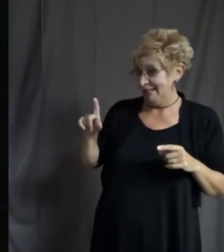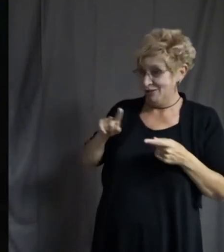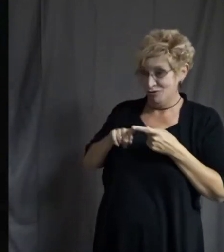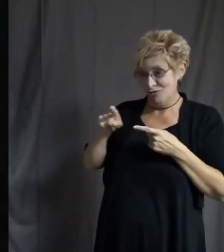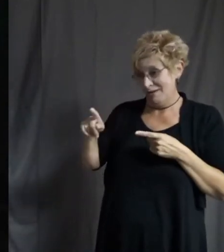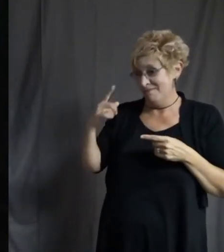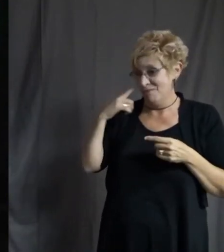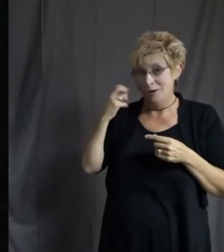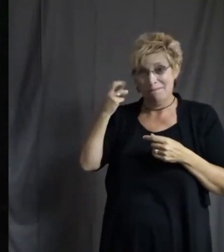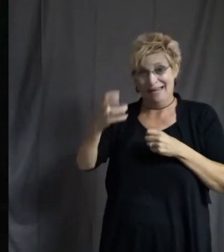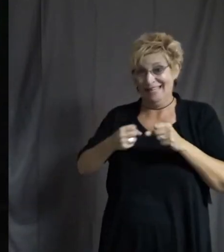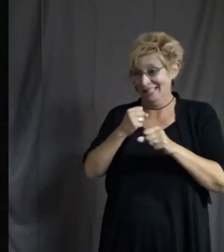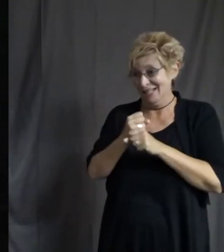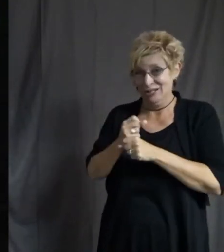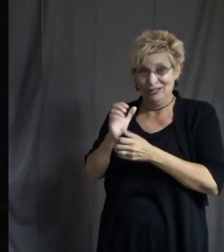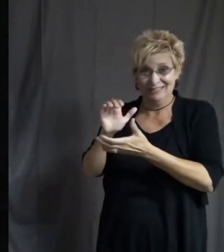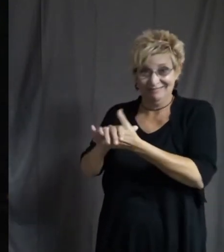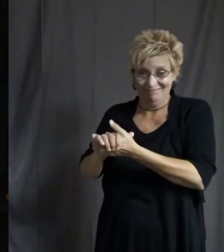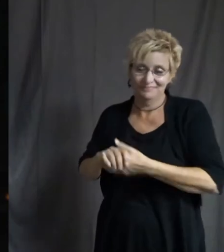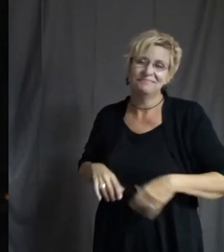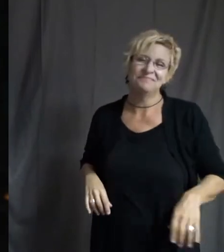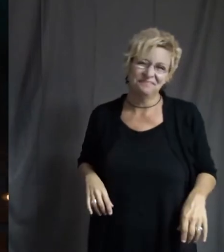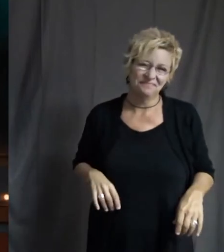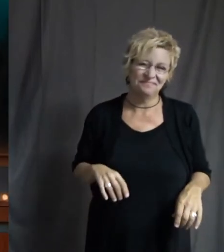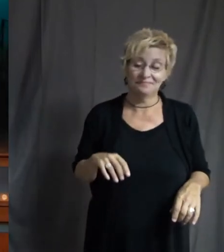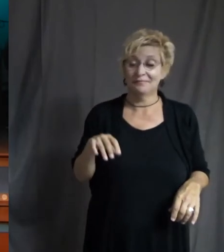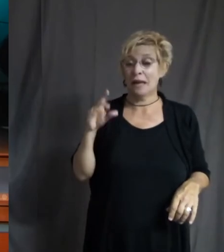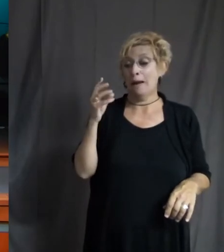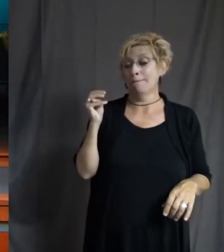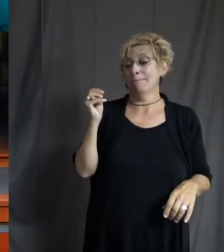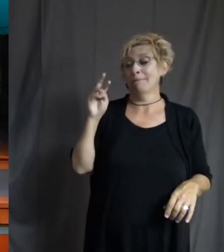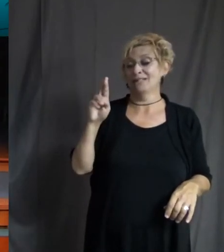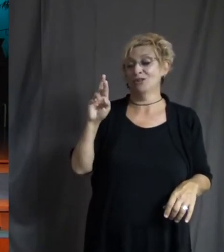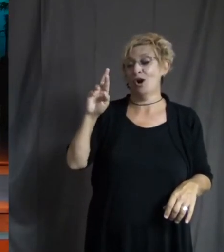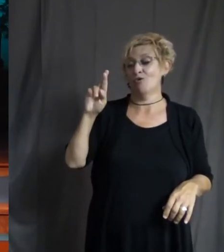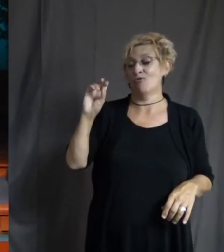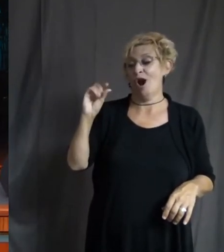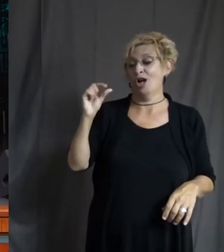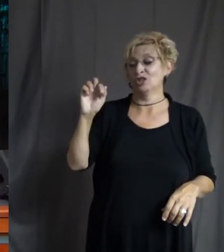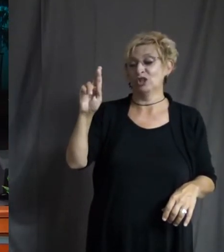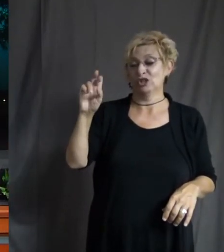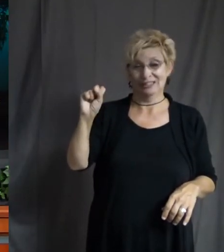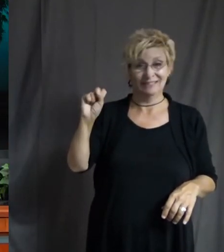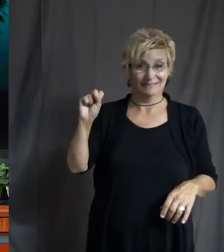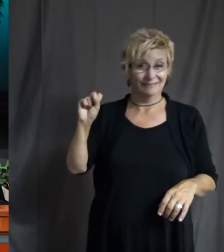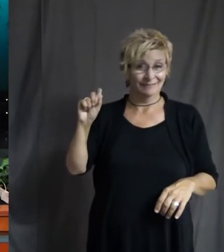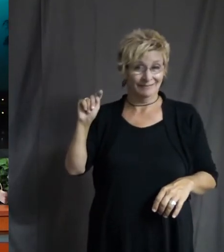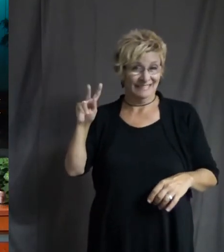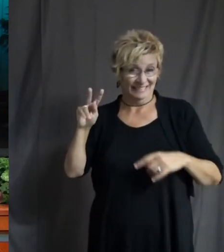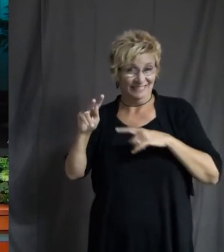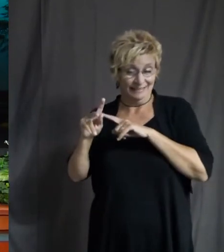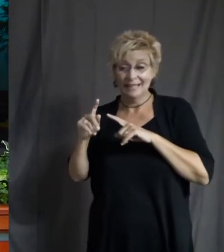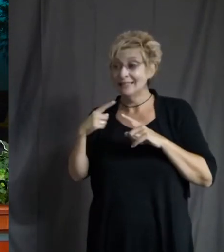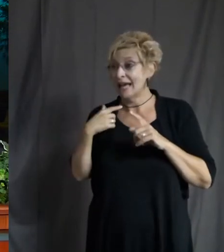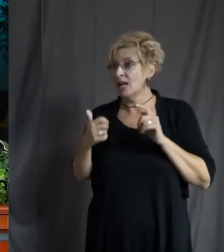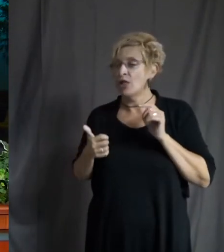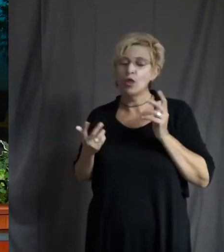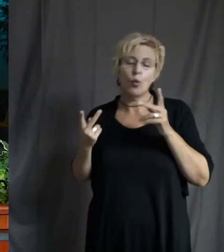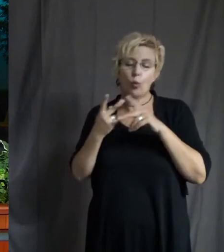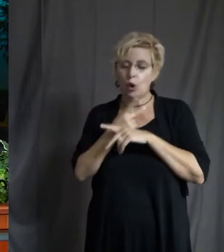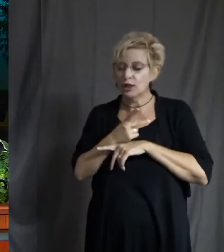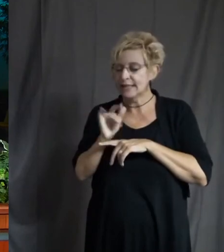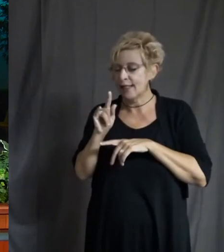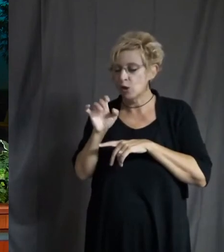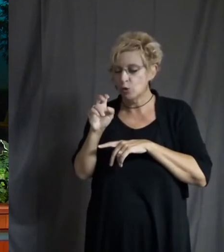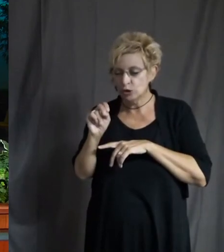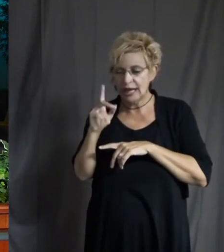years. Fred Rogers, Mr. Rogers, said the greatest illusion that each of us needs to give up is